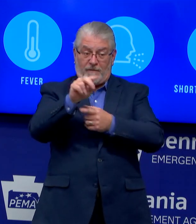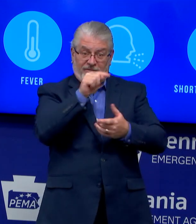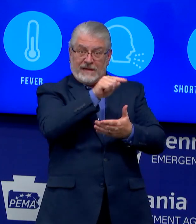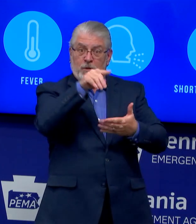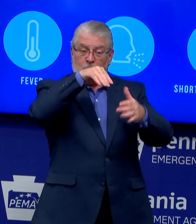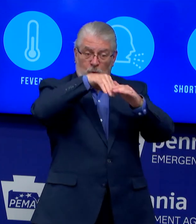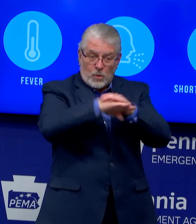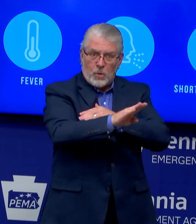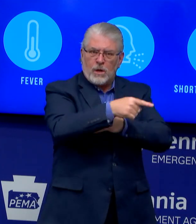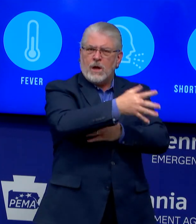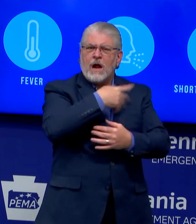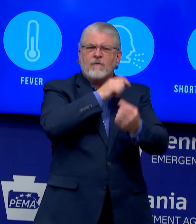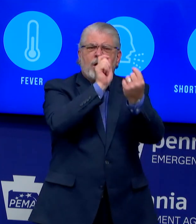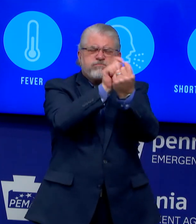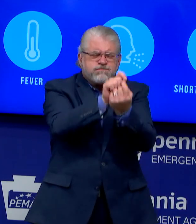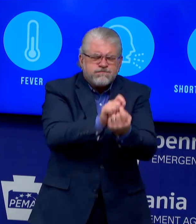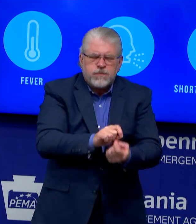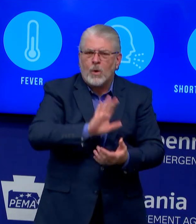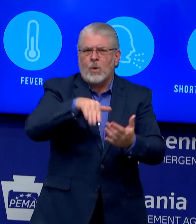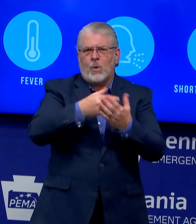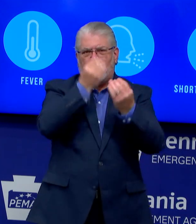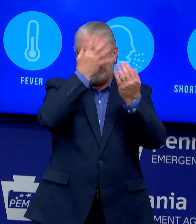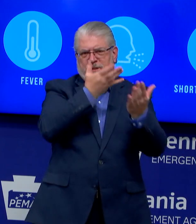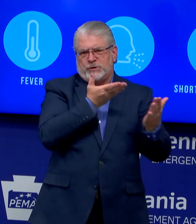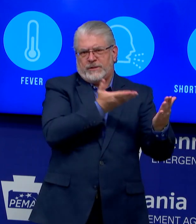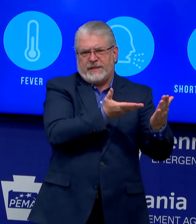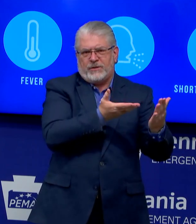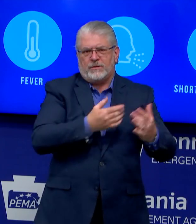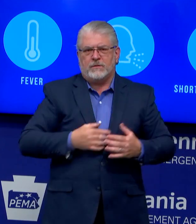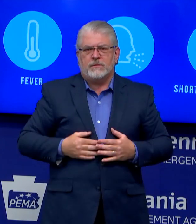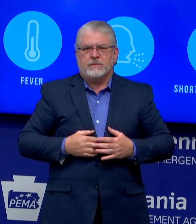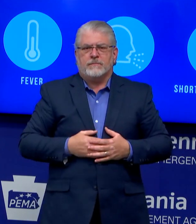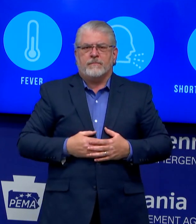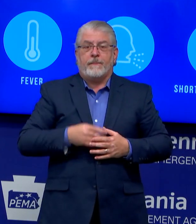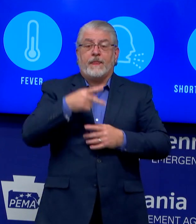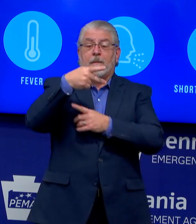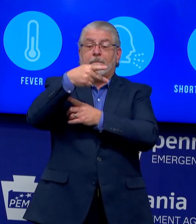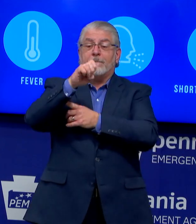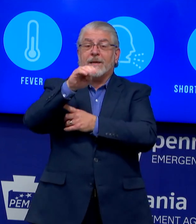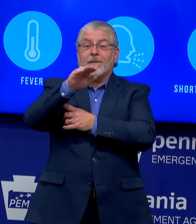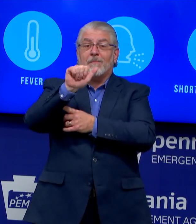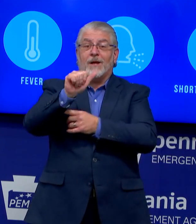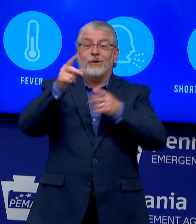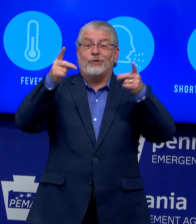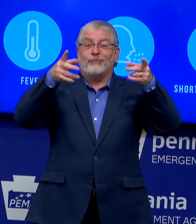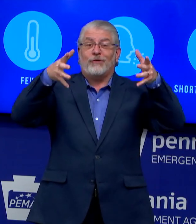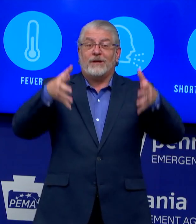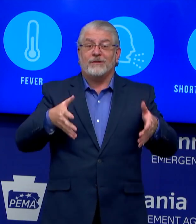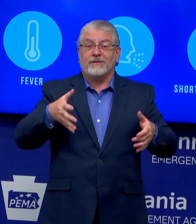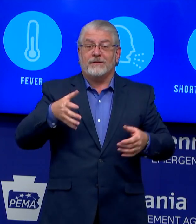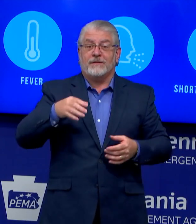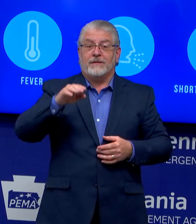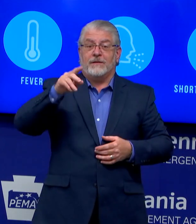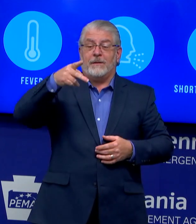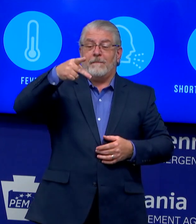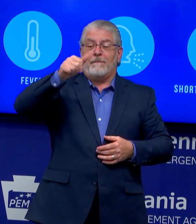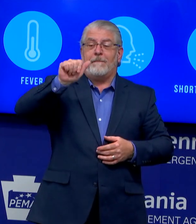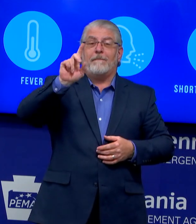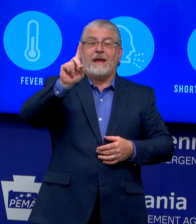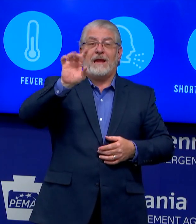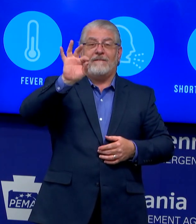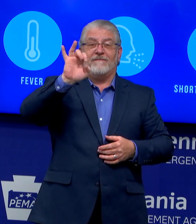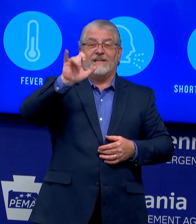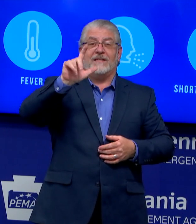staff at the Department of Health and PEMA have been looking at that data this morning. And right now in Philadelphia, in the